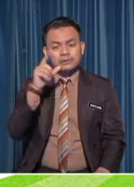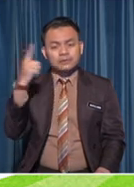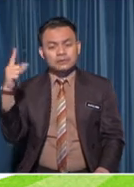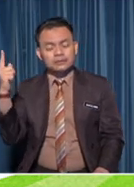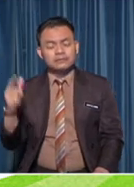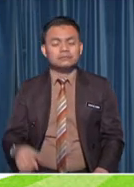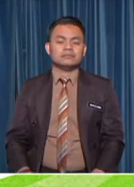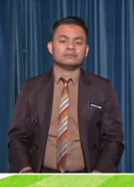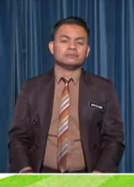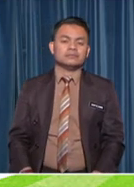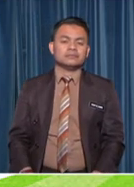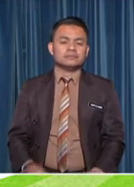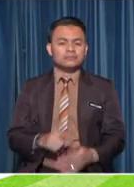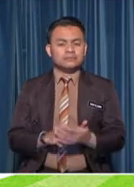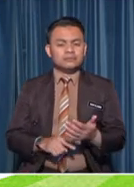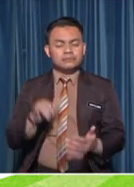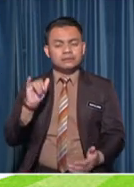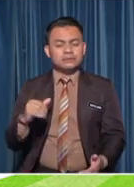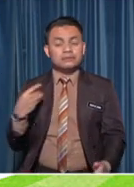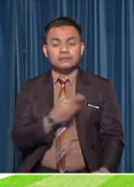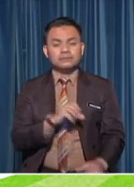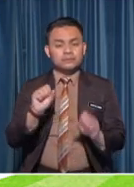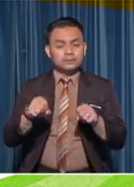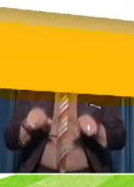What can we taste?